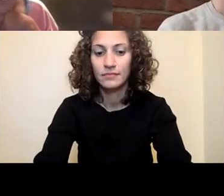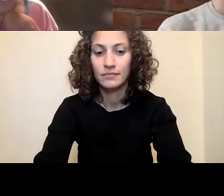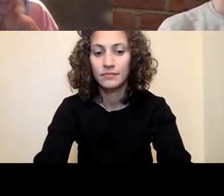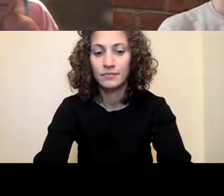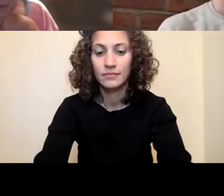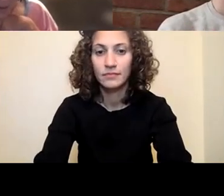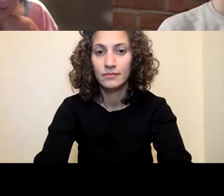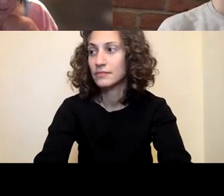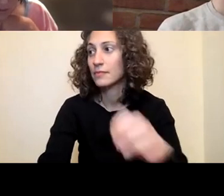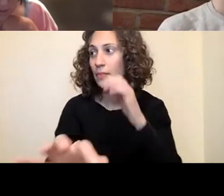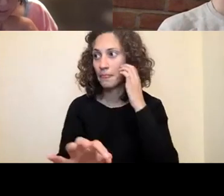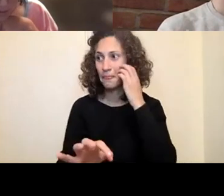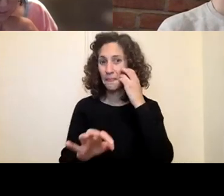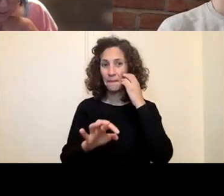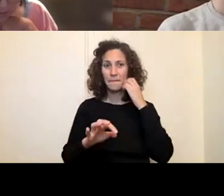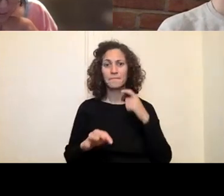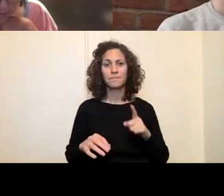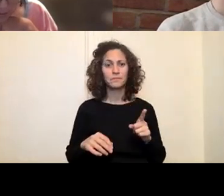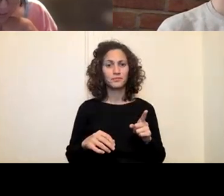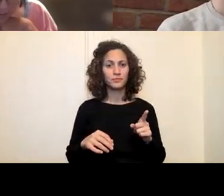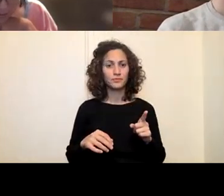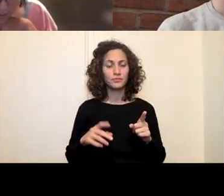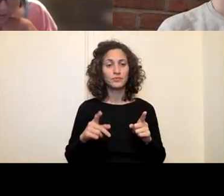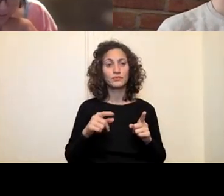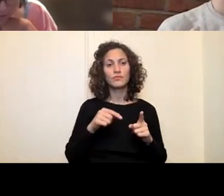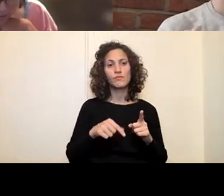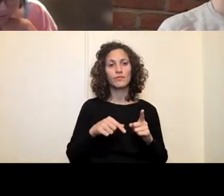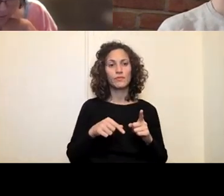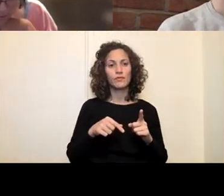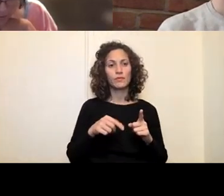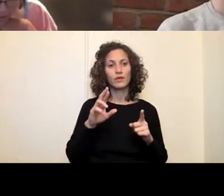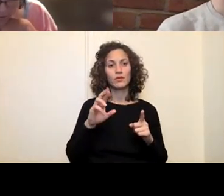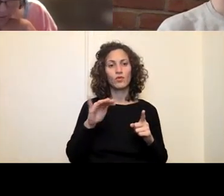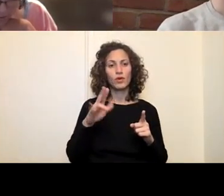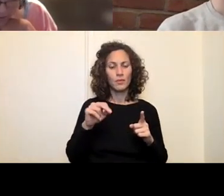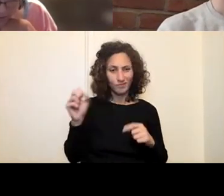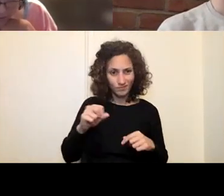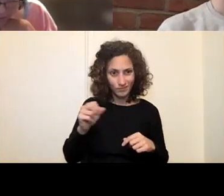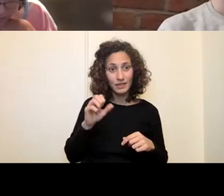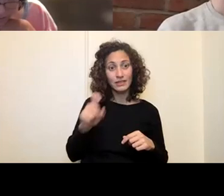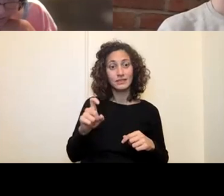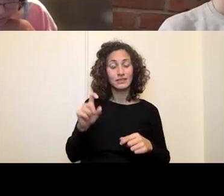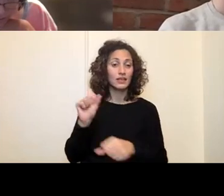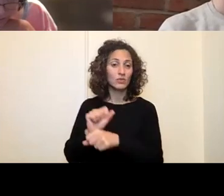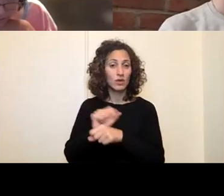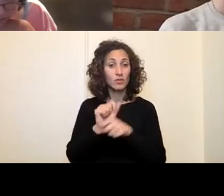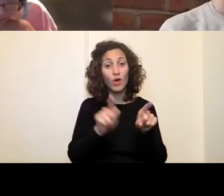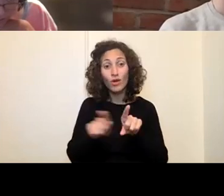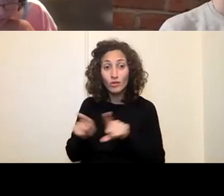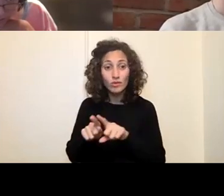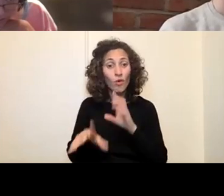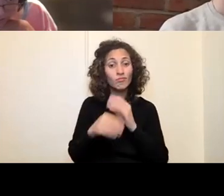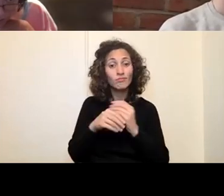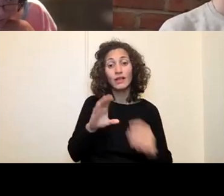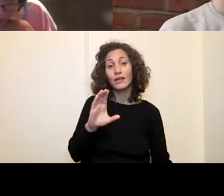I was just going to say, yeah, as far as sex work too, though, there's more, things that, like camming, that's something to do from home.